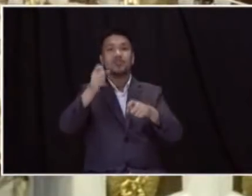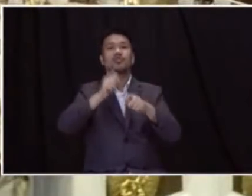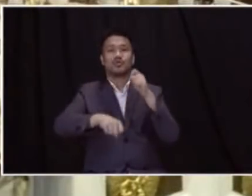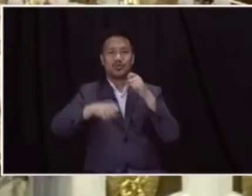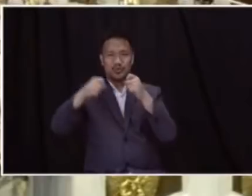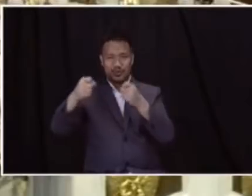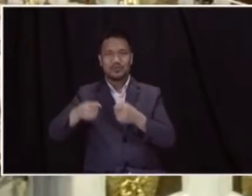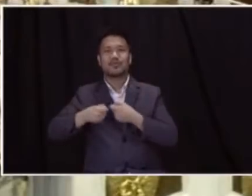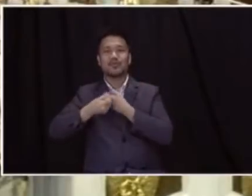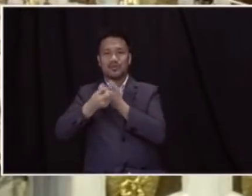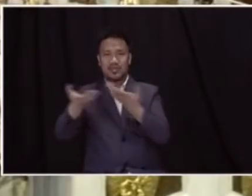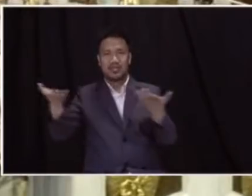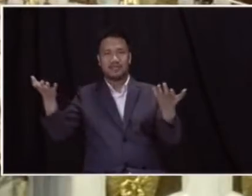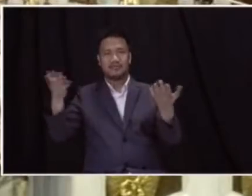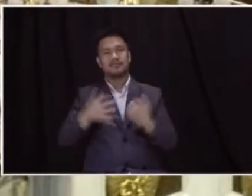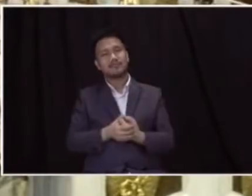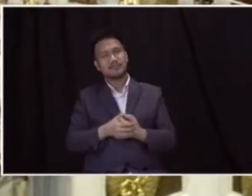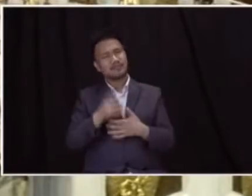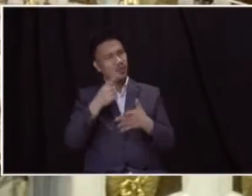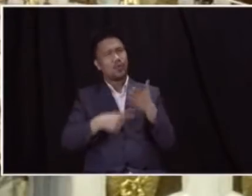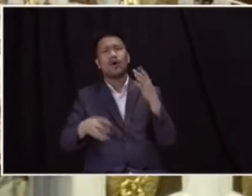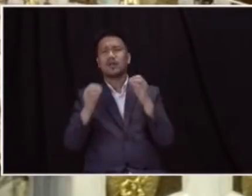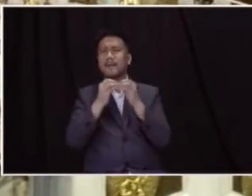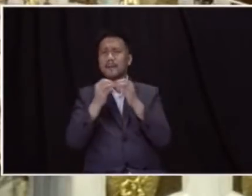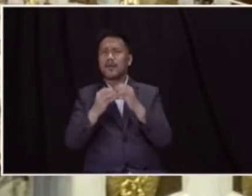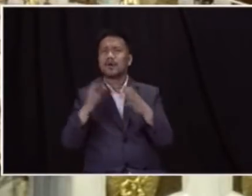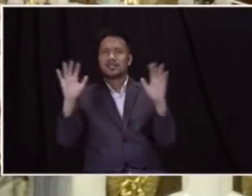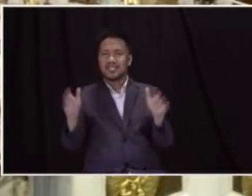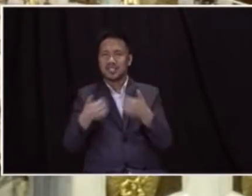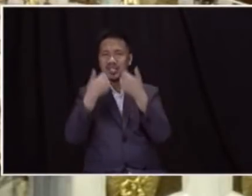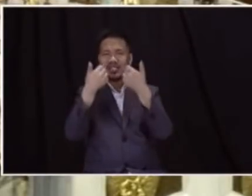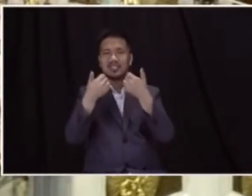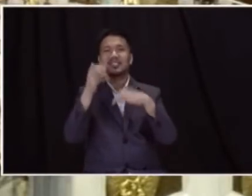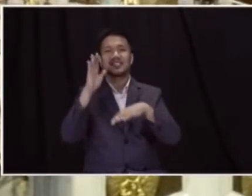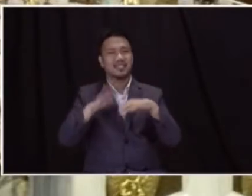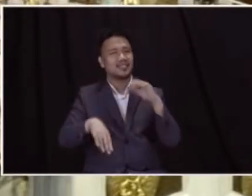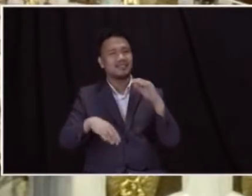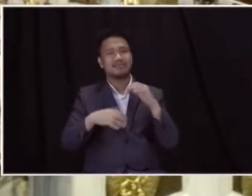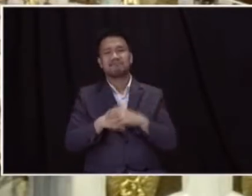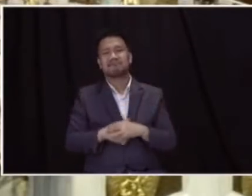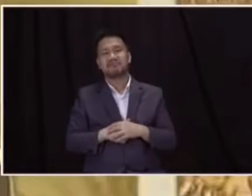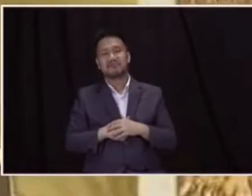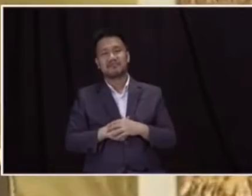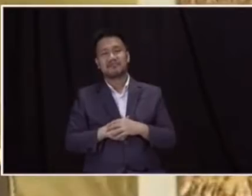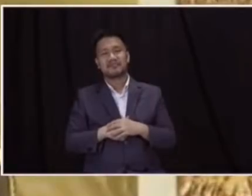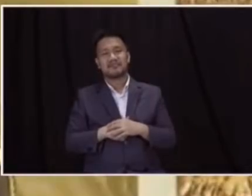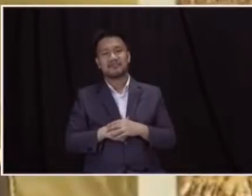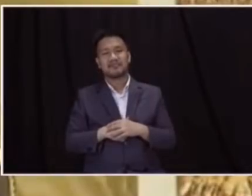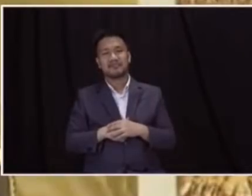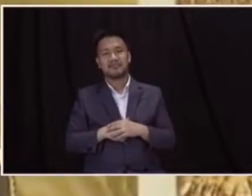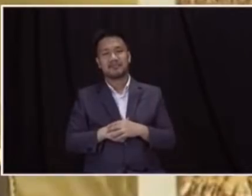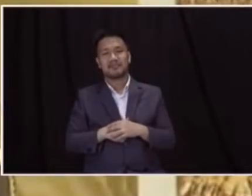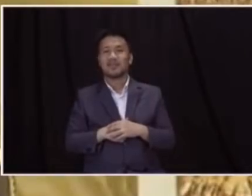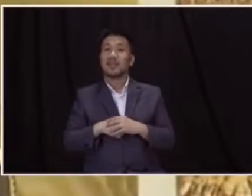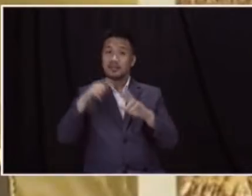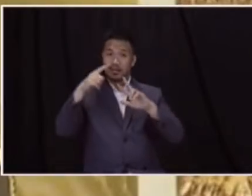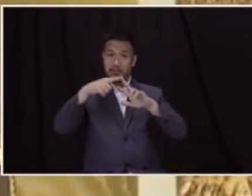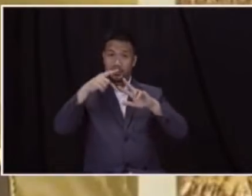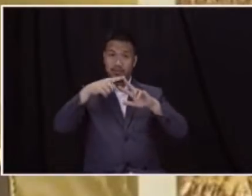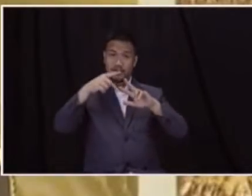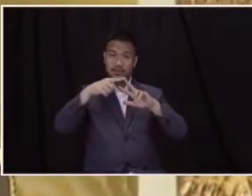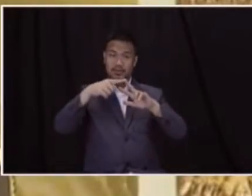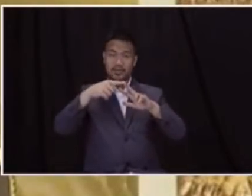give. What could be more challenging than that? The third reason